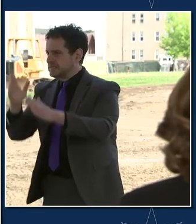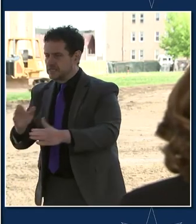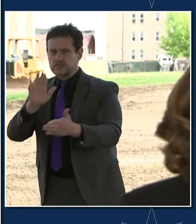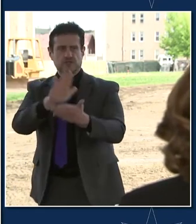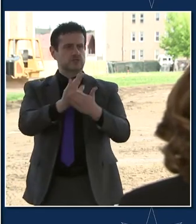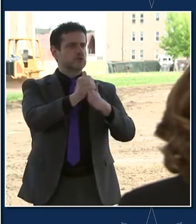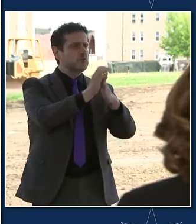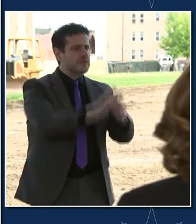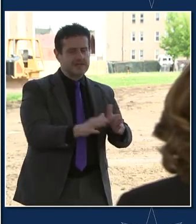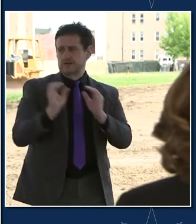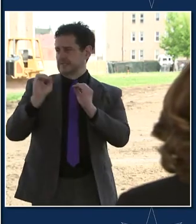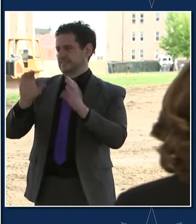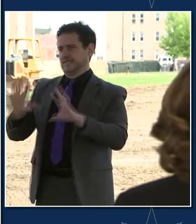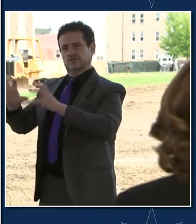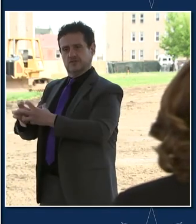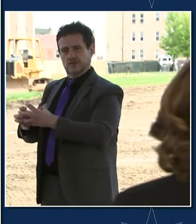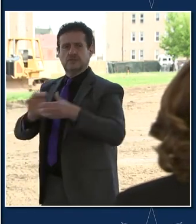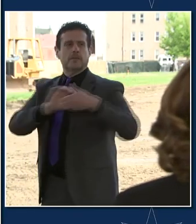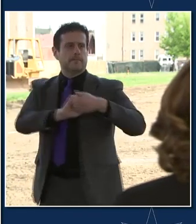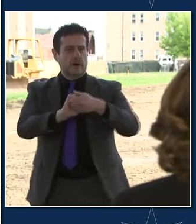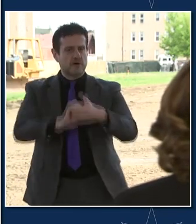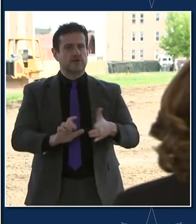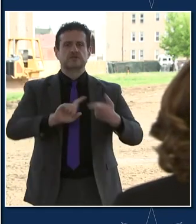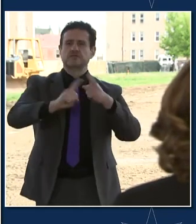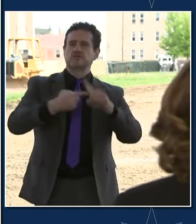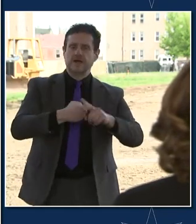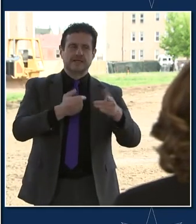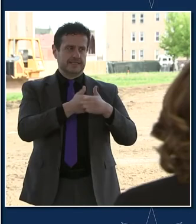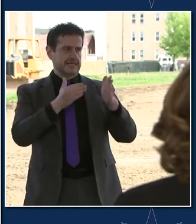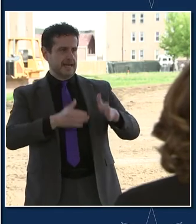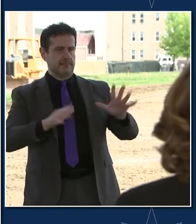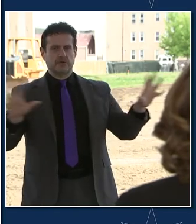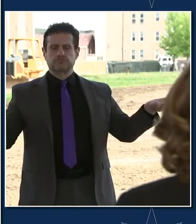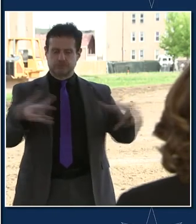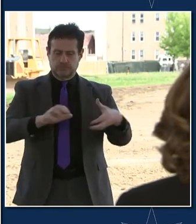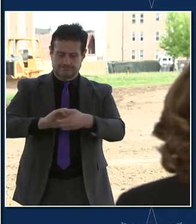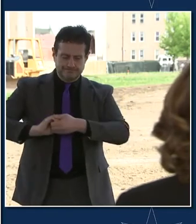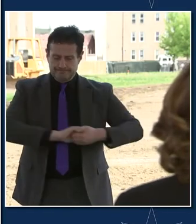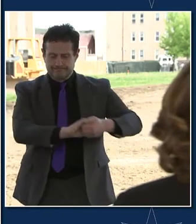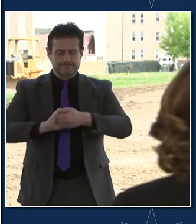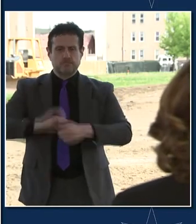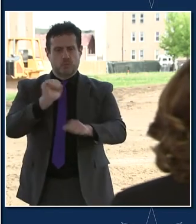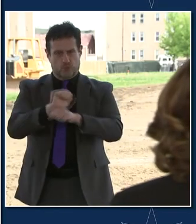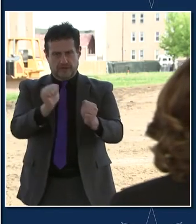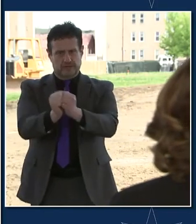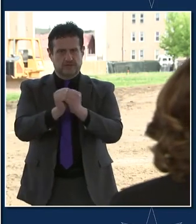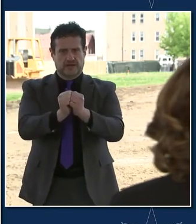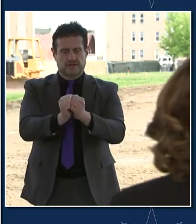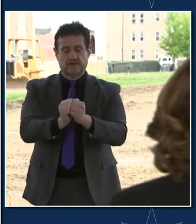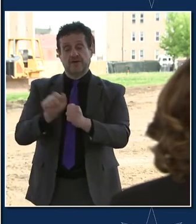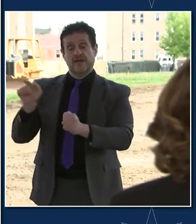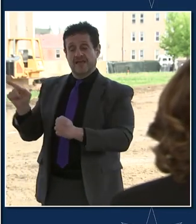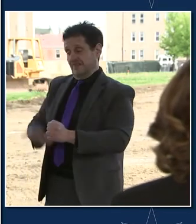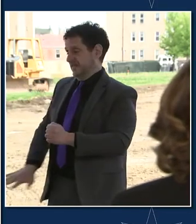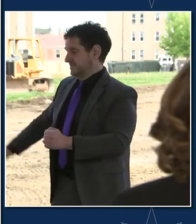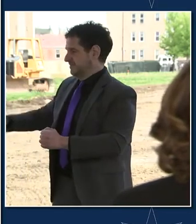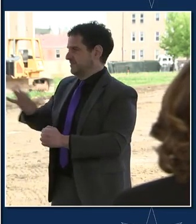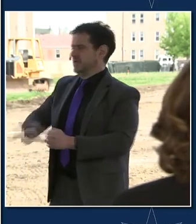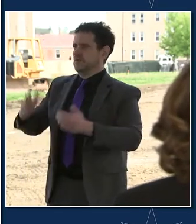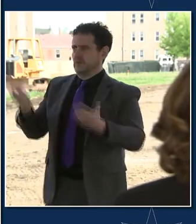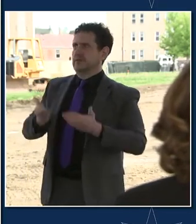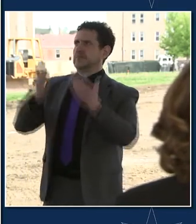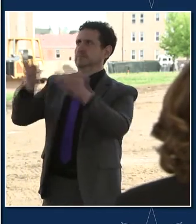leaders, teachers, partners, friends, and neighbors. And so we commit this field to you. We dedicate it this